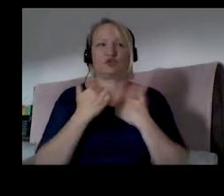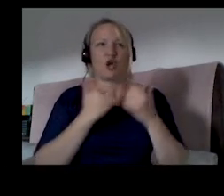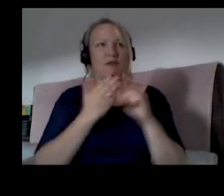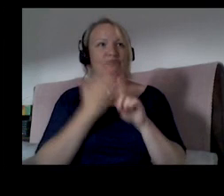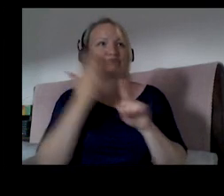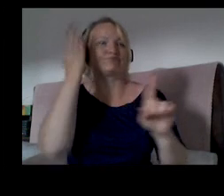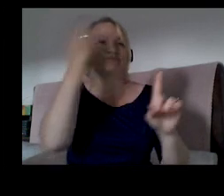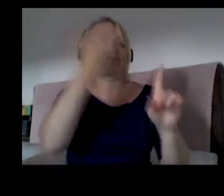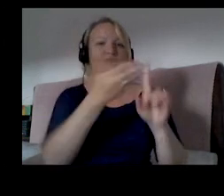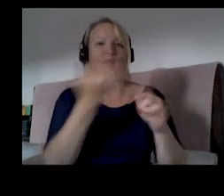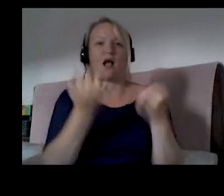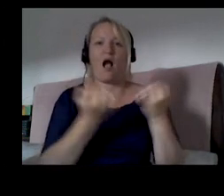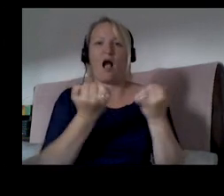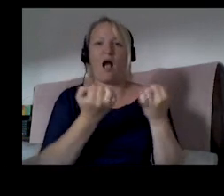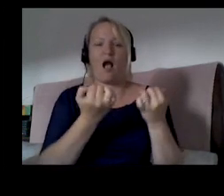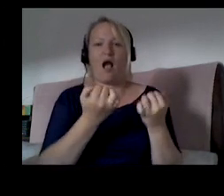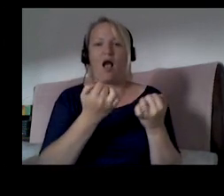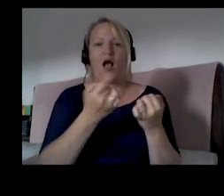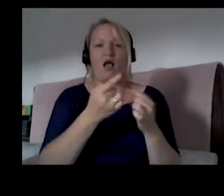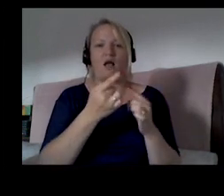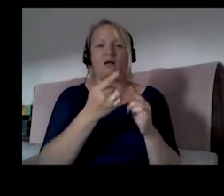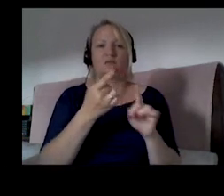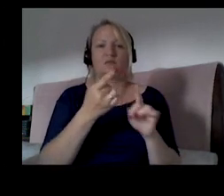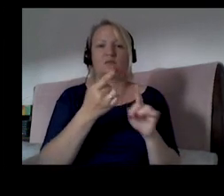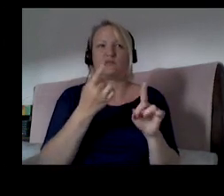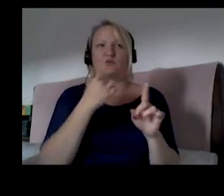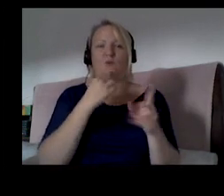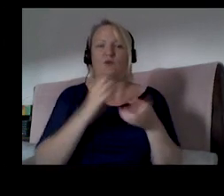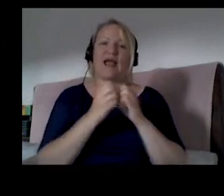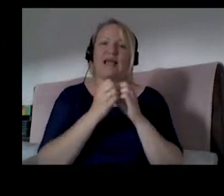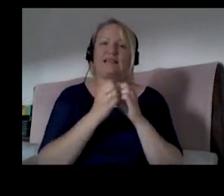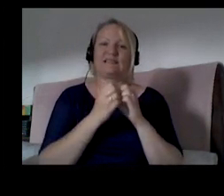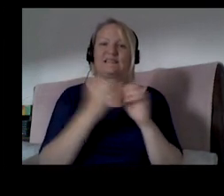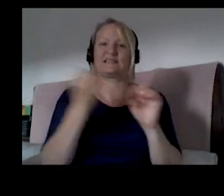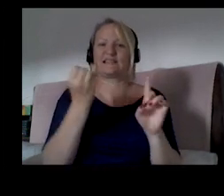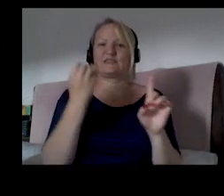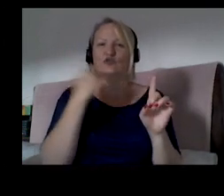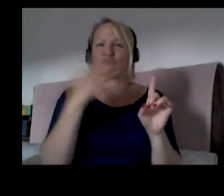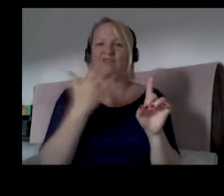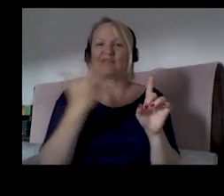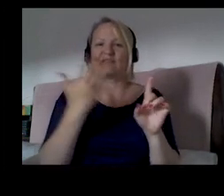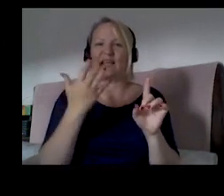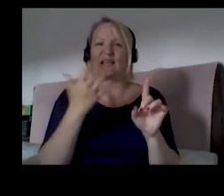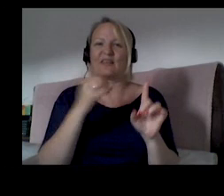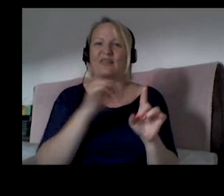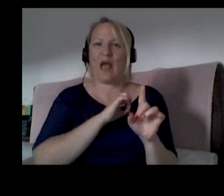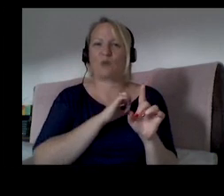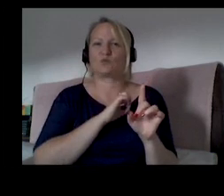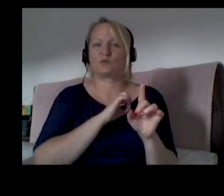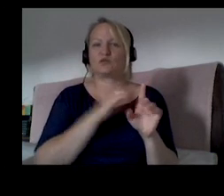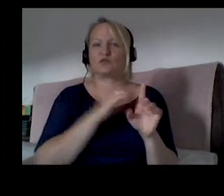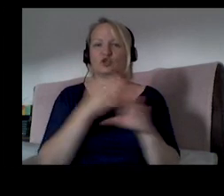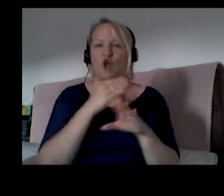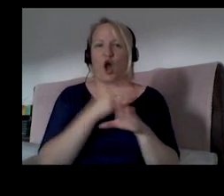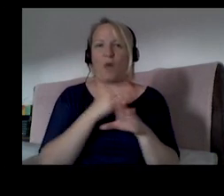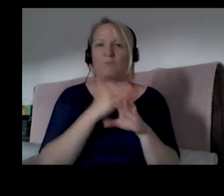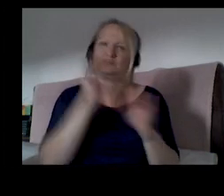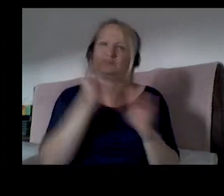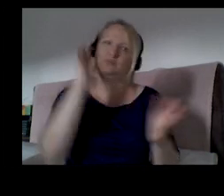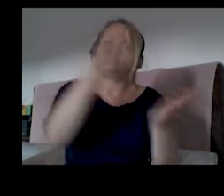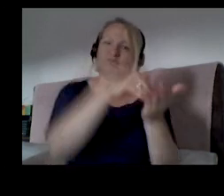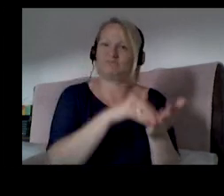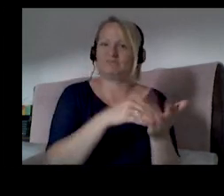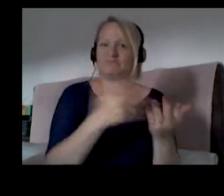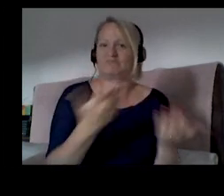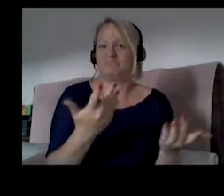by car would be for those who live in East Tilbury, where 615,000 jobs would fall within a